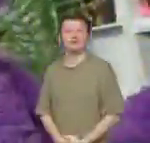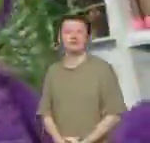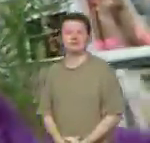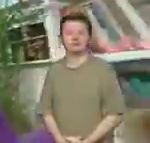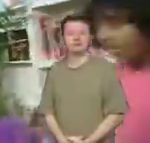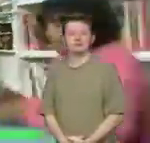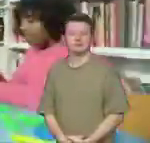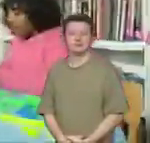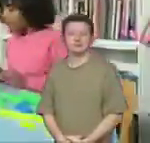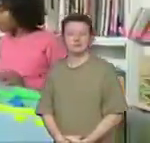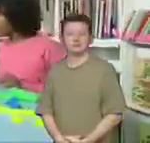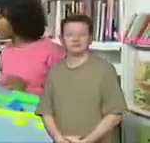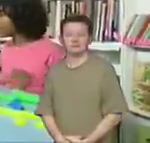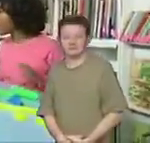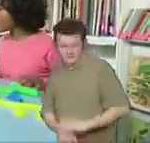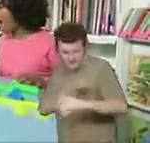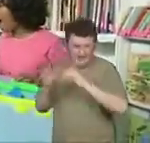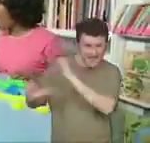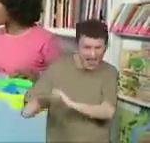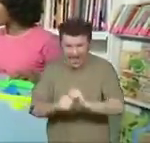know. Hoople doop, tiddly-peeps.